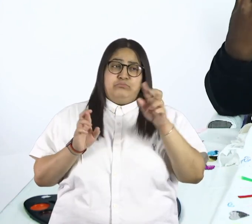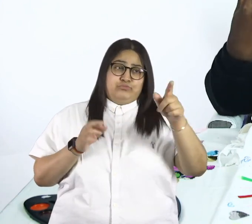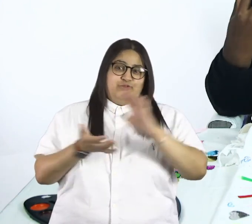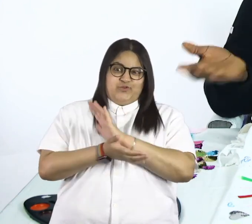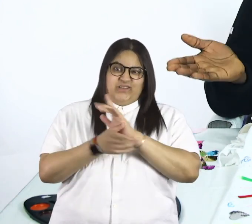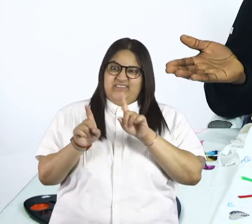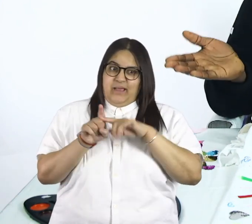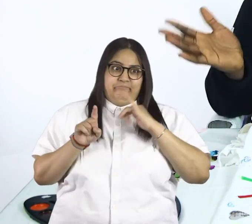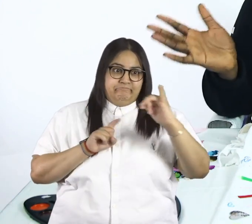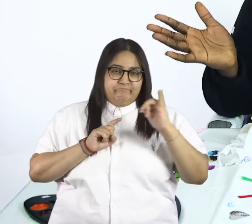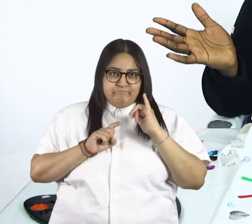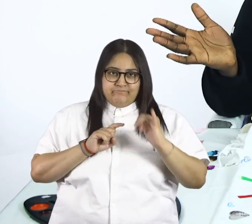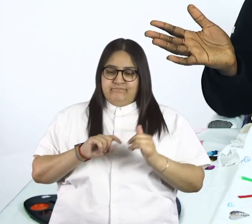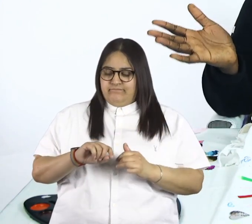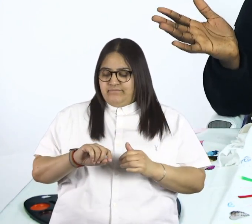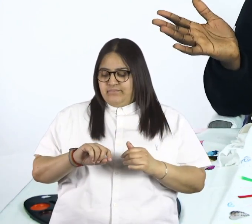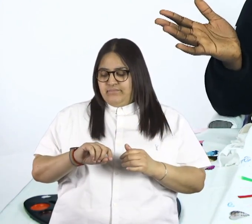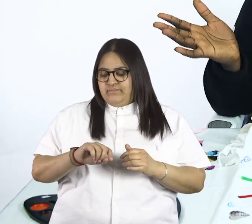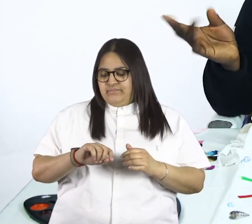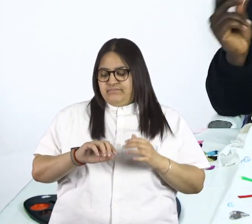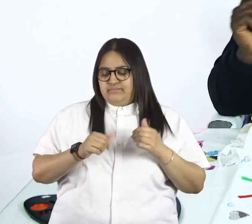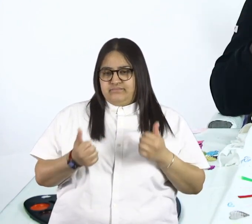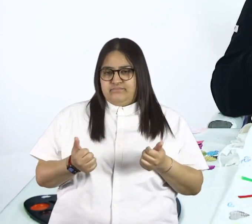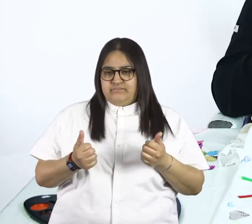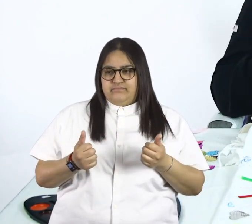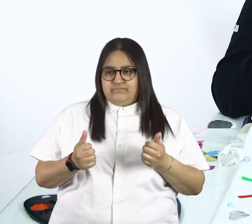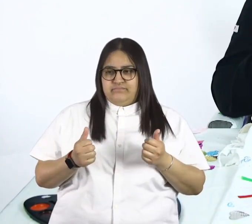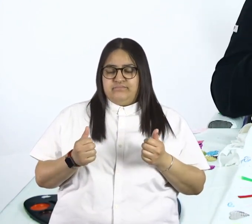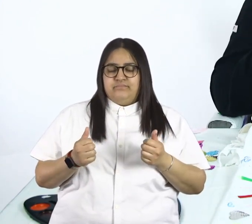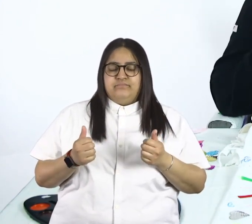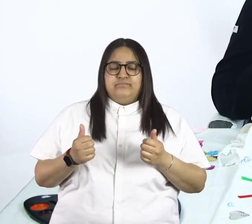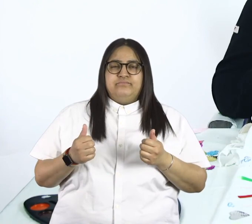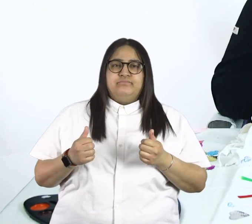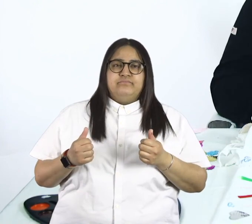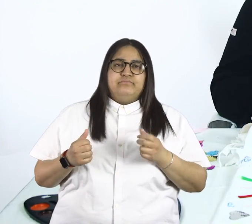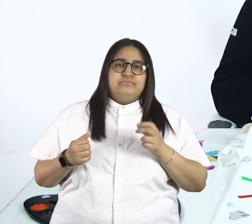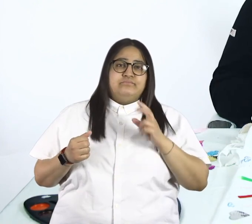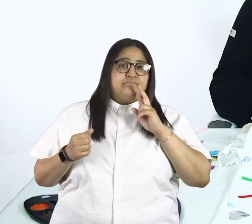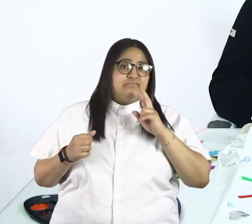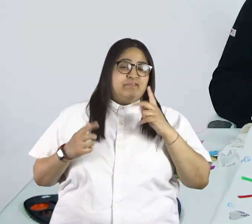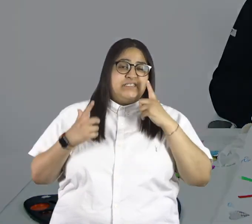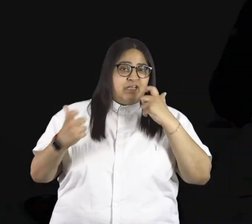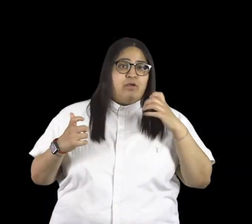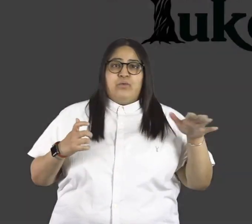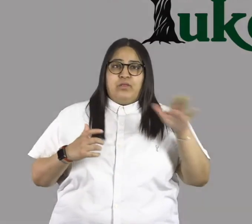Keep safe, stay blessed, and I look forward to checking out you guys' t-shirts.